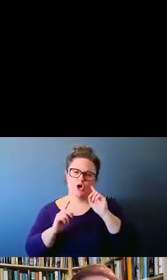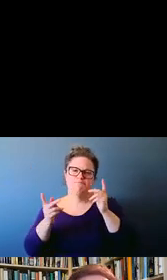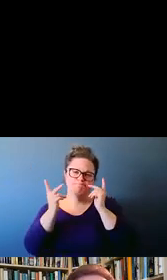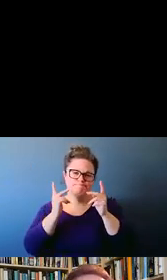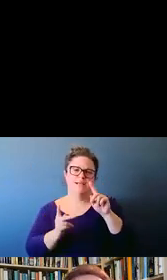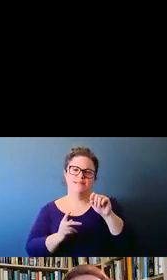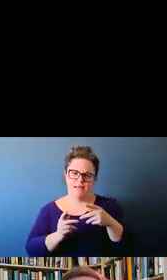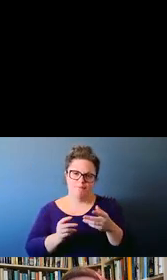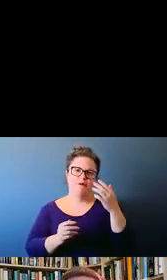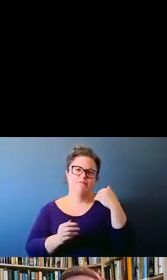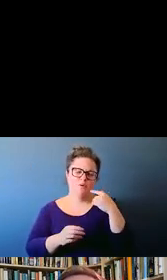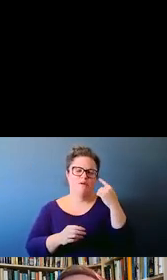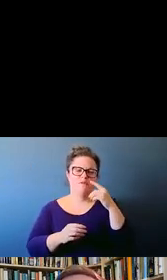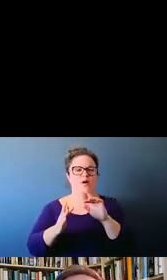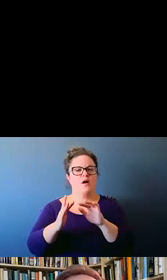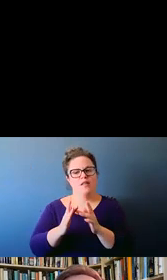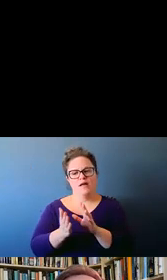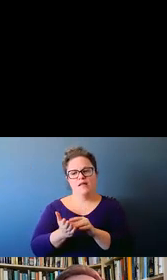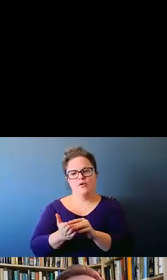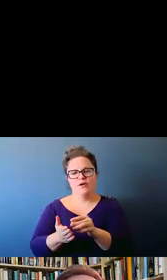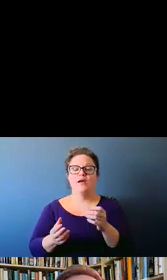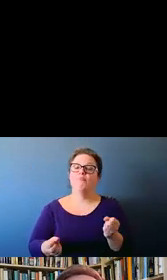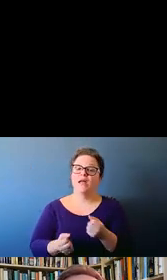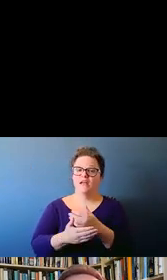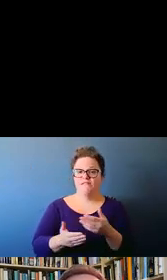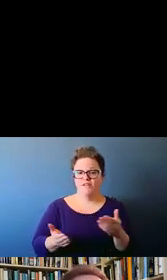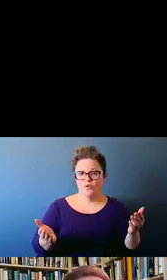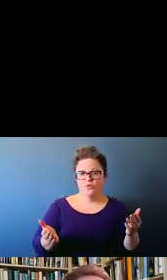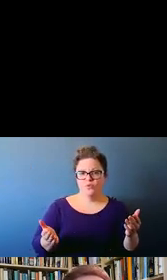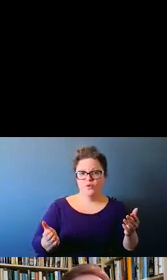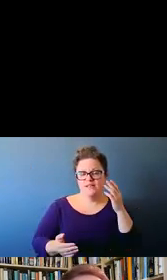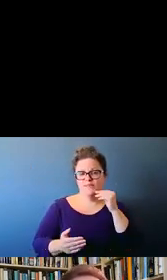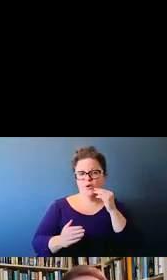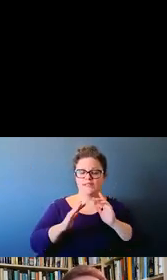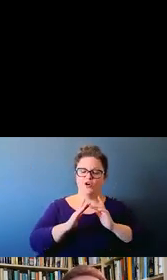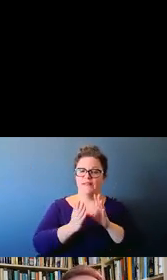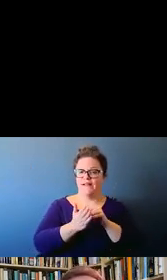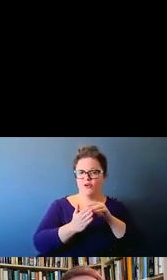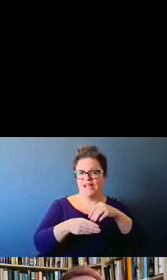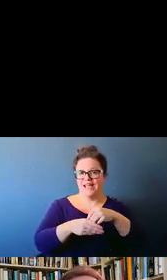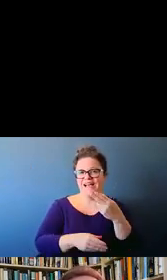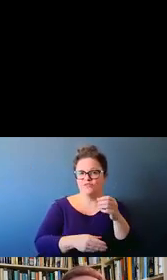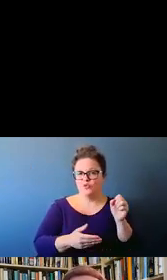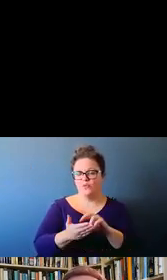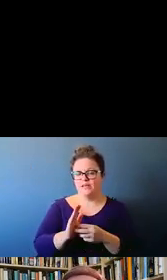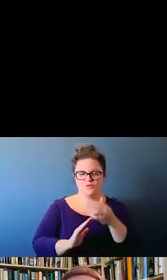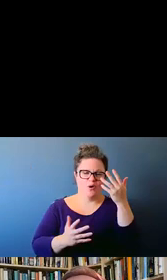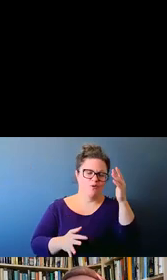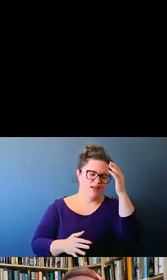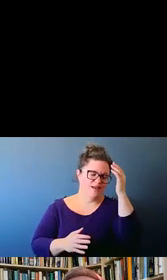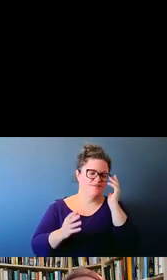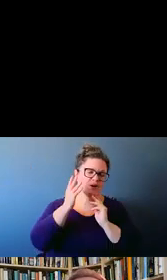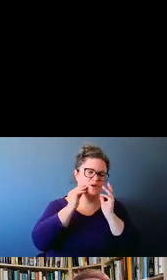And since many of you have come from this situation in high school, you might be seasoned learners in this way